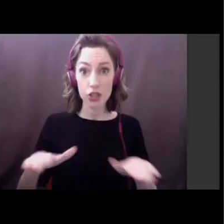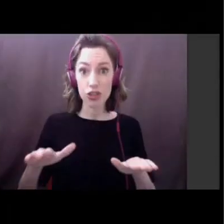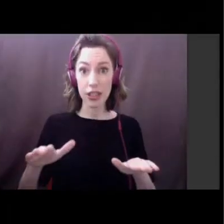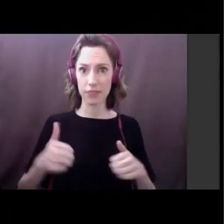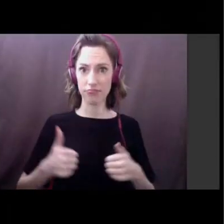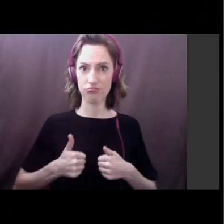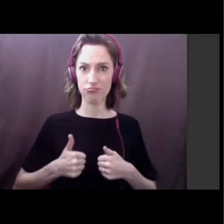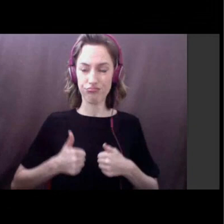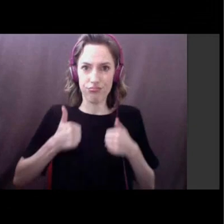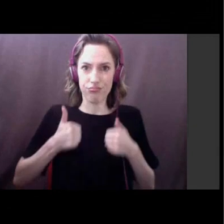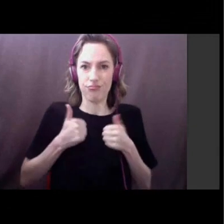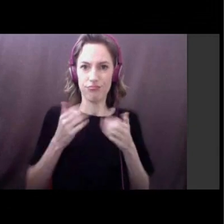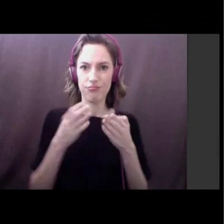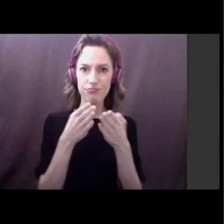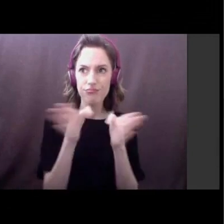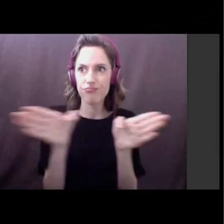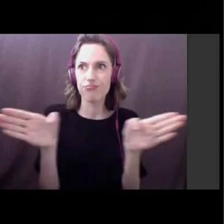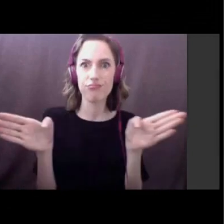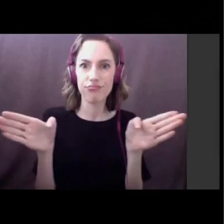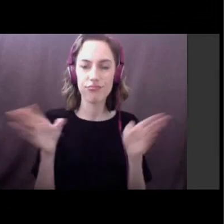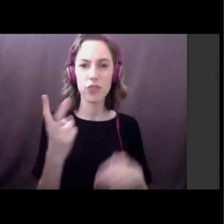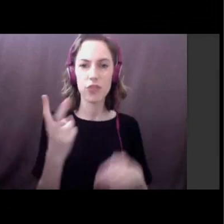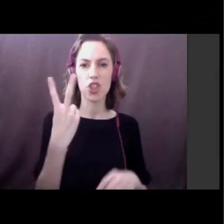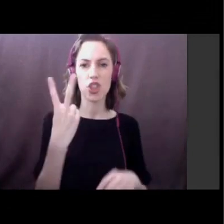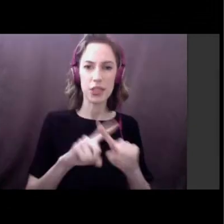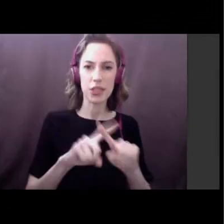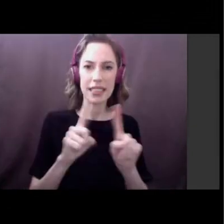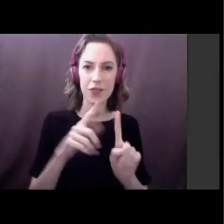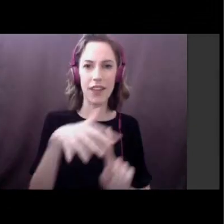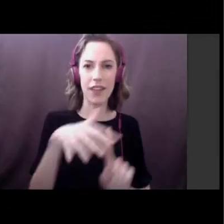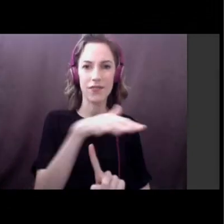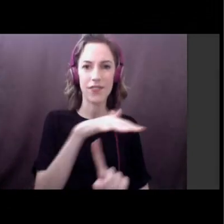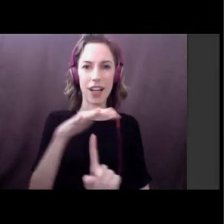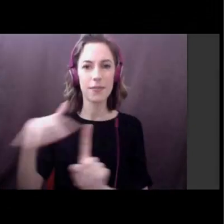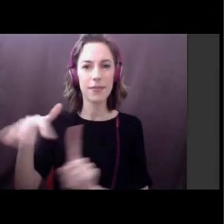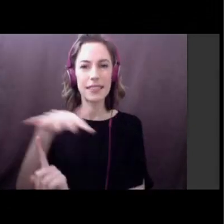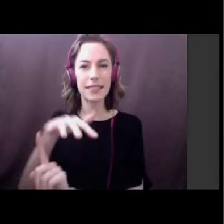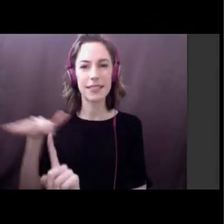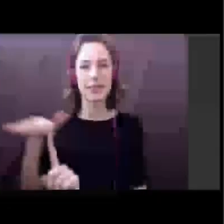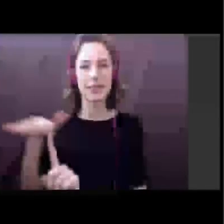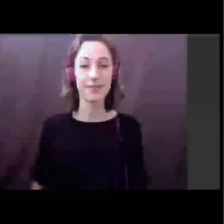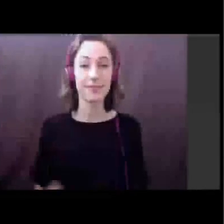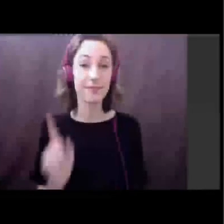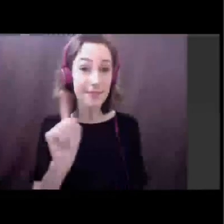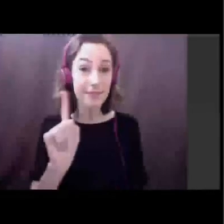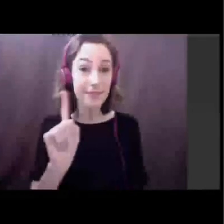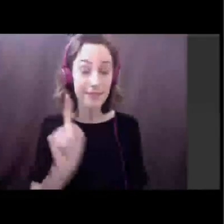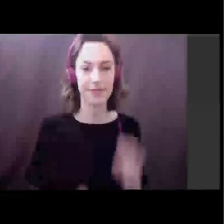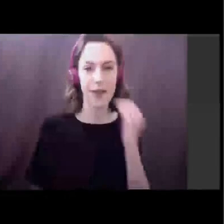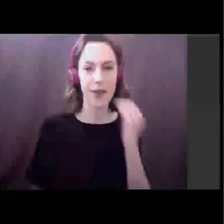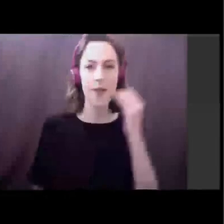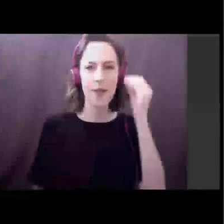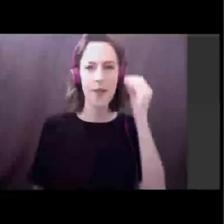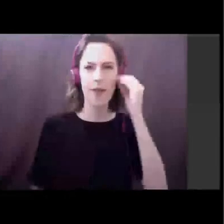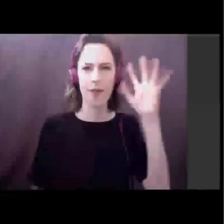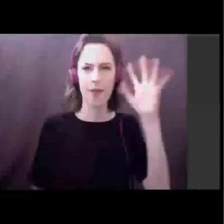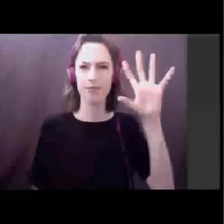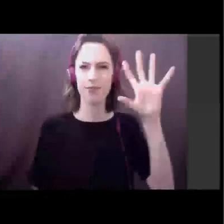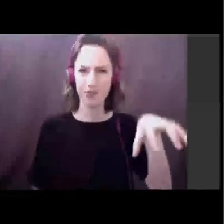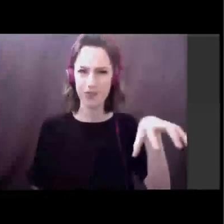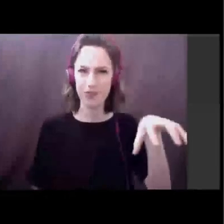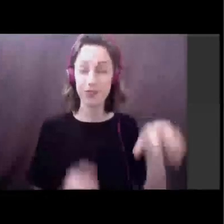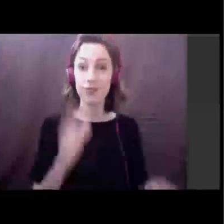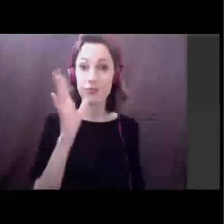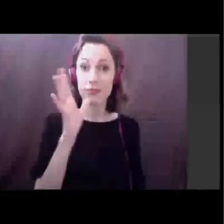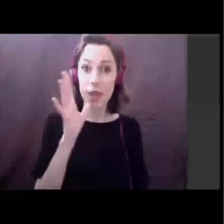different environments. One is the household environment, where the mother or primary caregiver can be